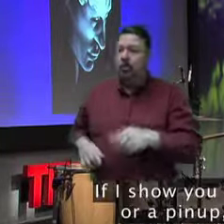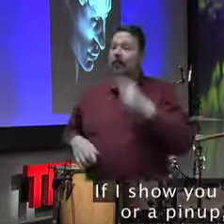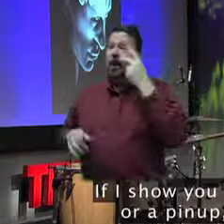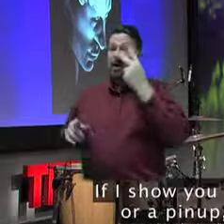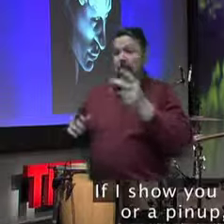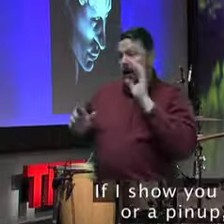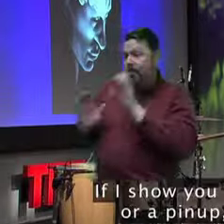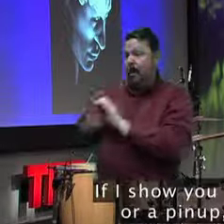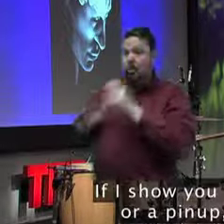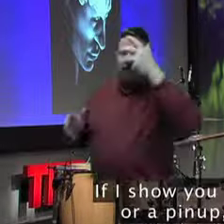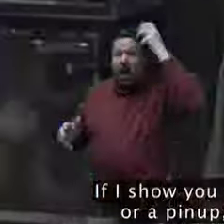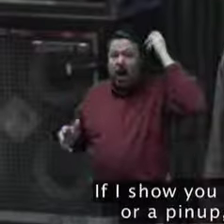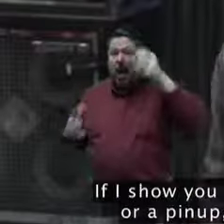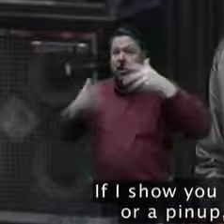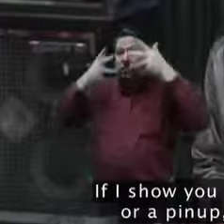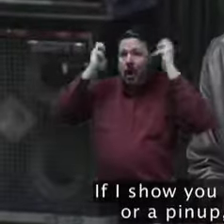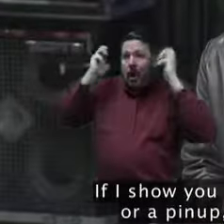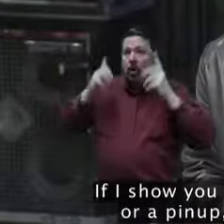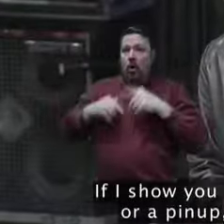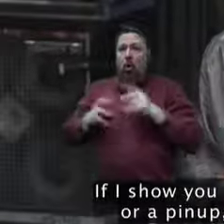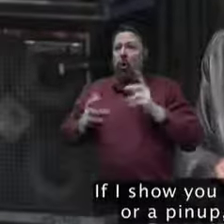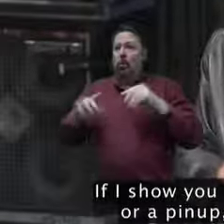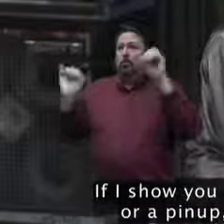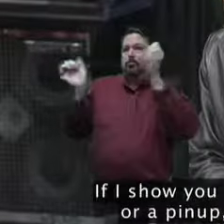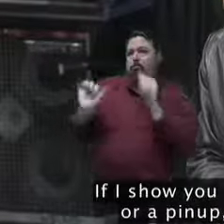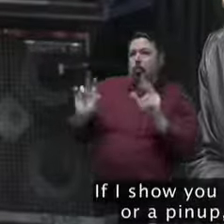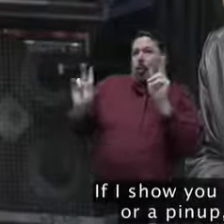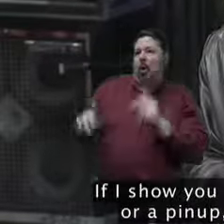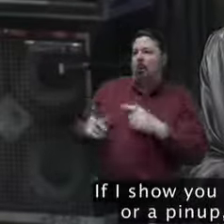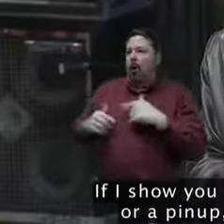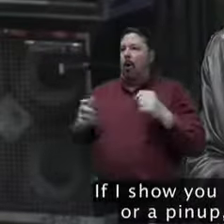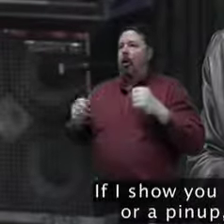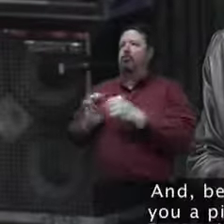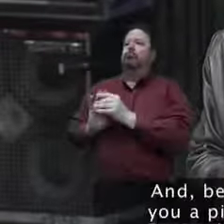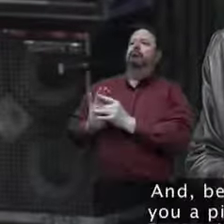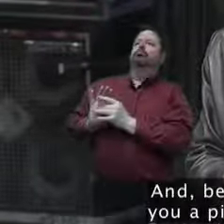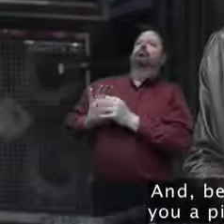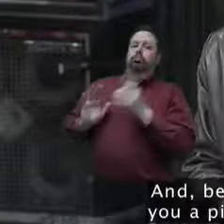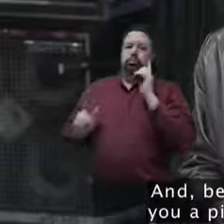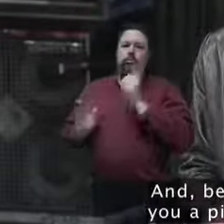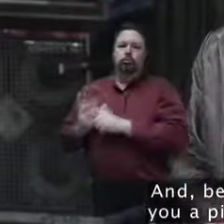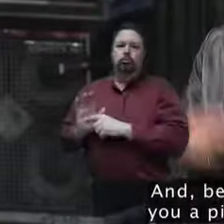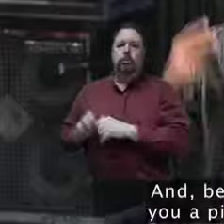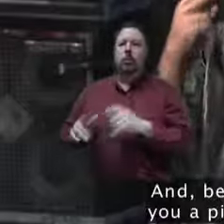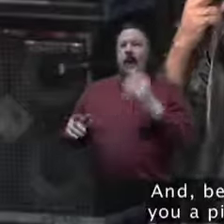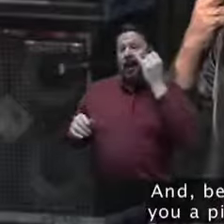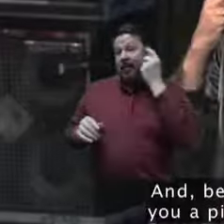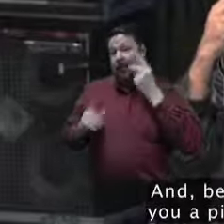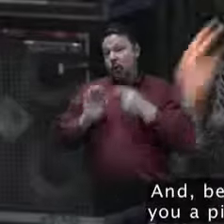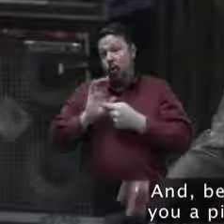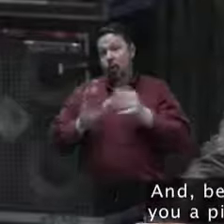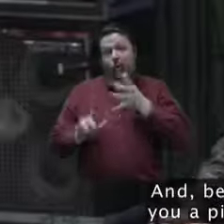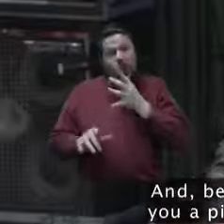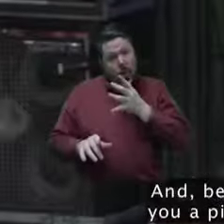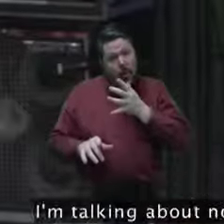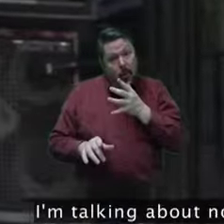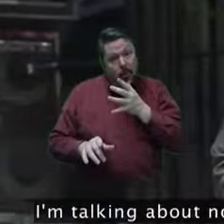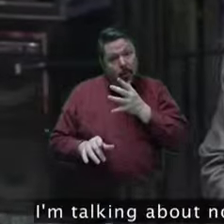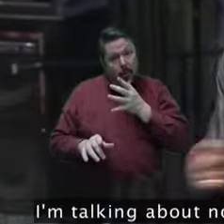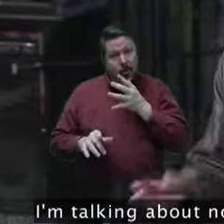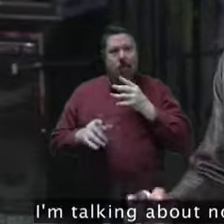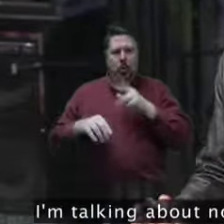show you a picture of a lion or a tiger or a pinup, you start sweating. Right? And believe it or not, if I show you a picture of your mother,